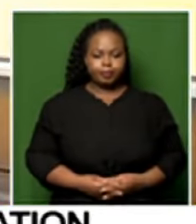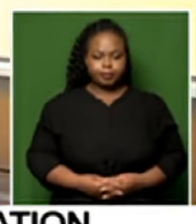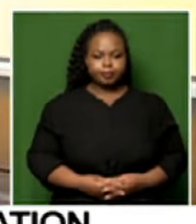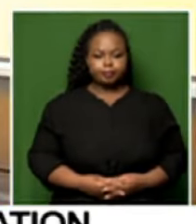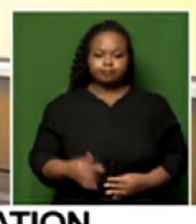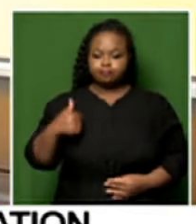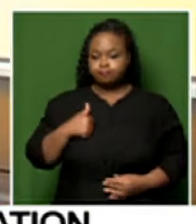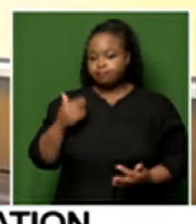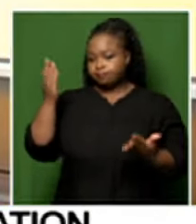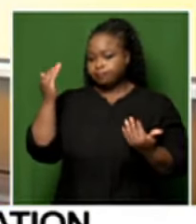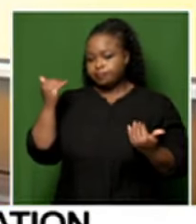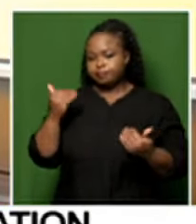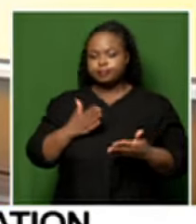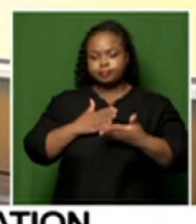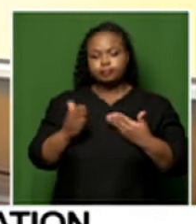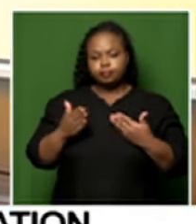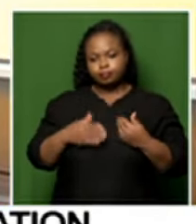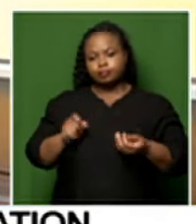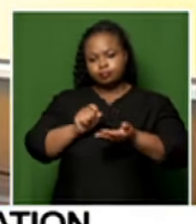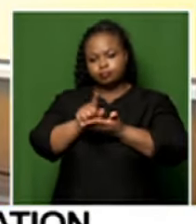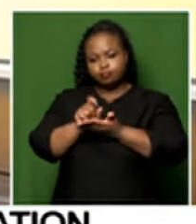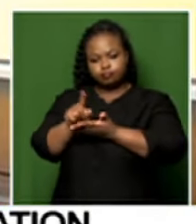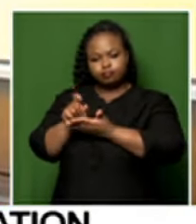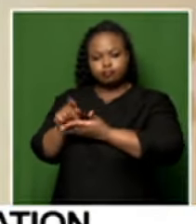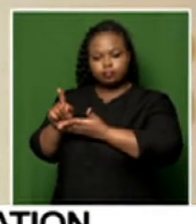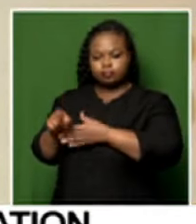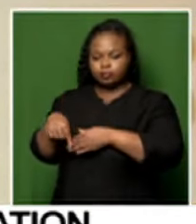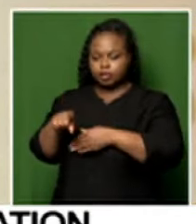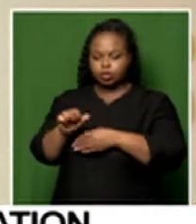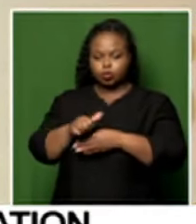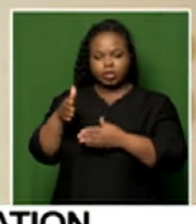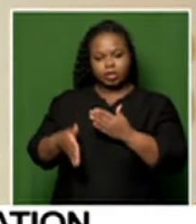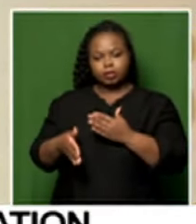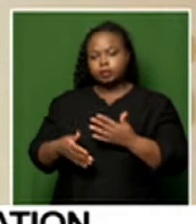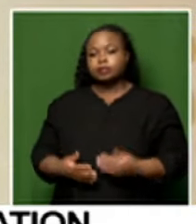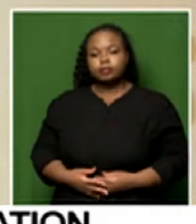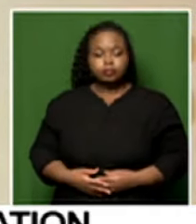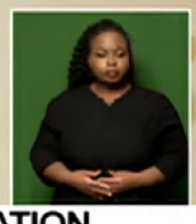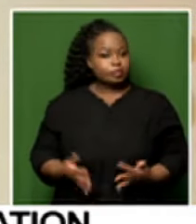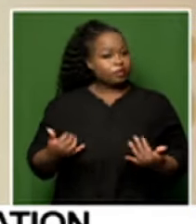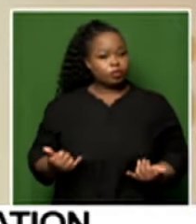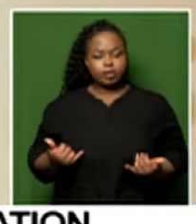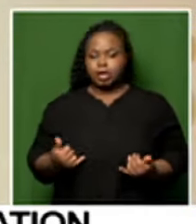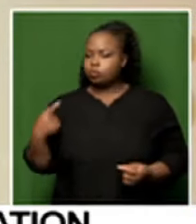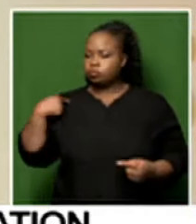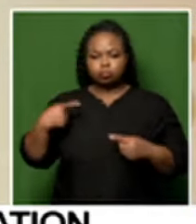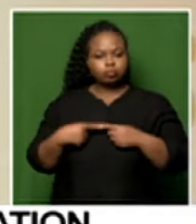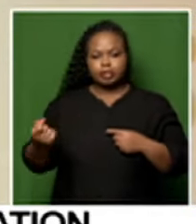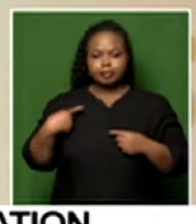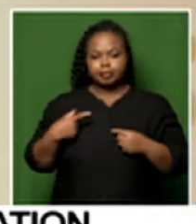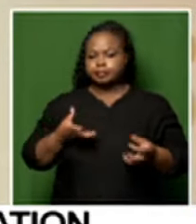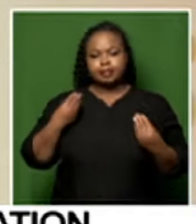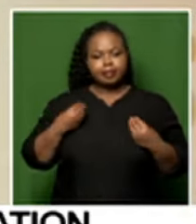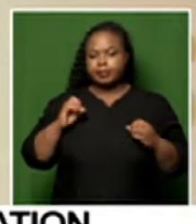I expect that some of the messages will come later this weekend. But not at this point, we have not sent any of the